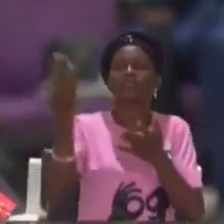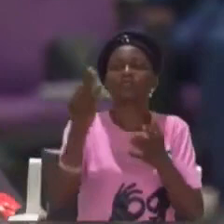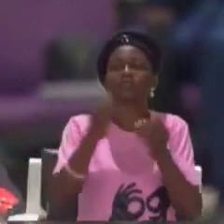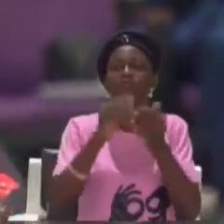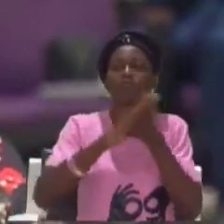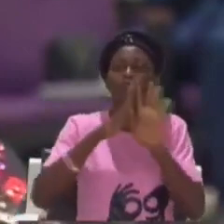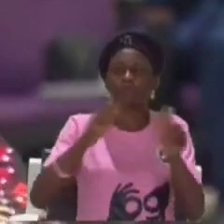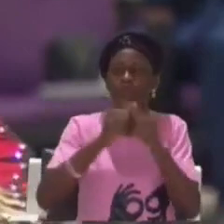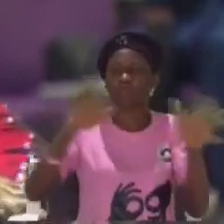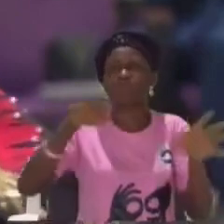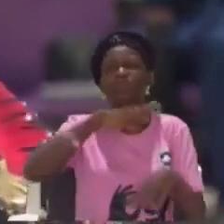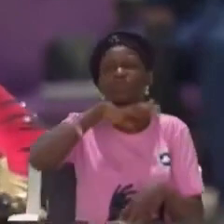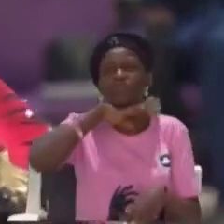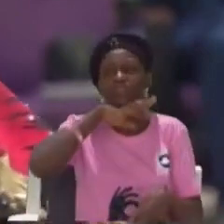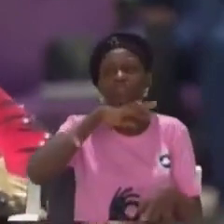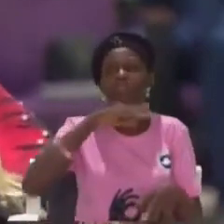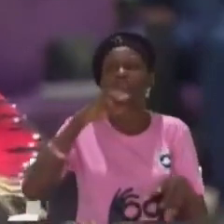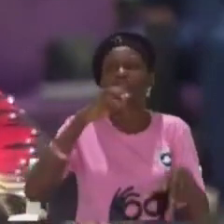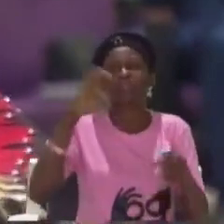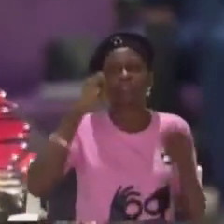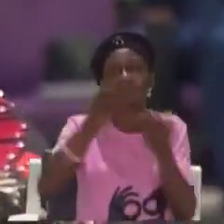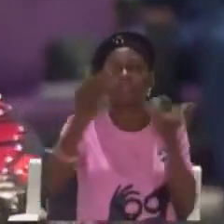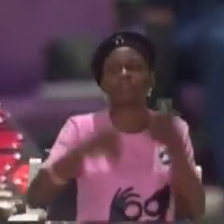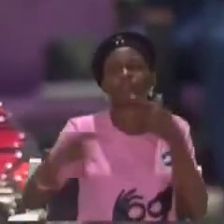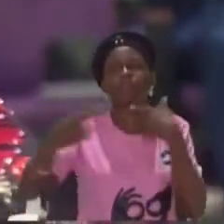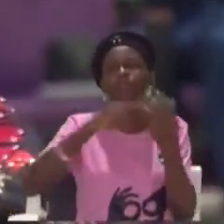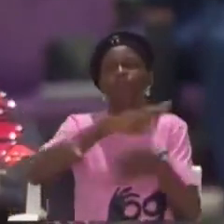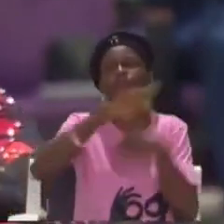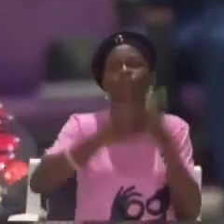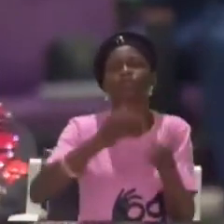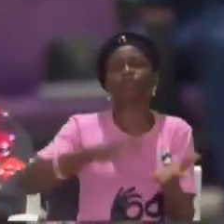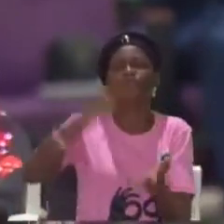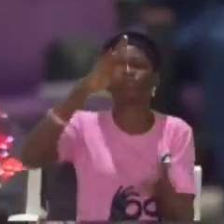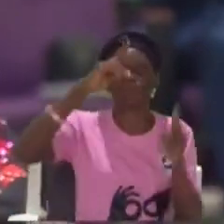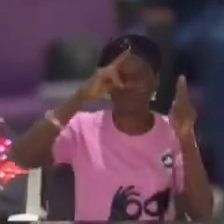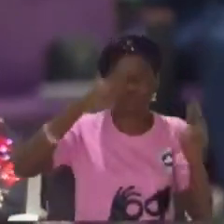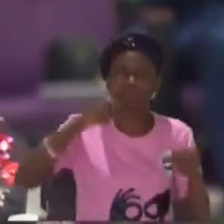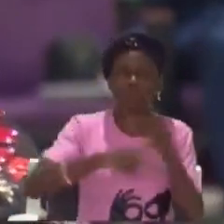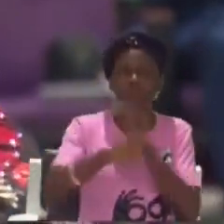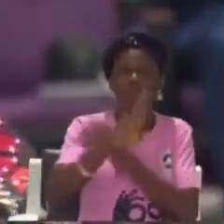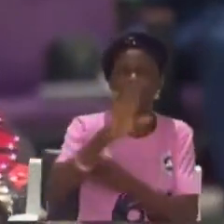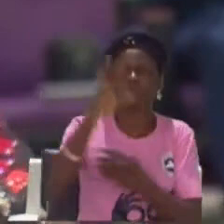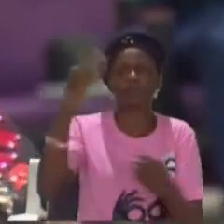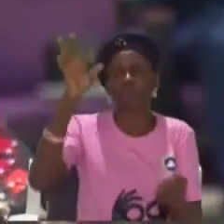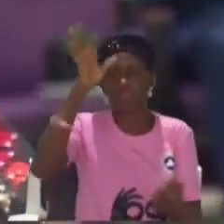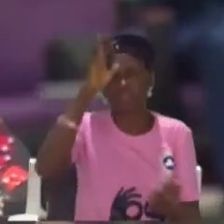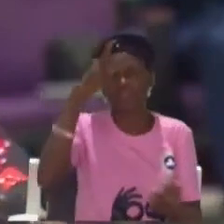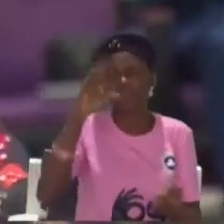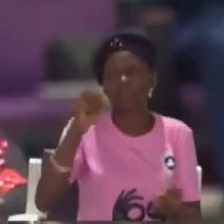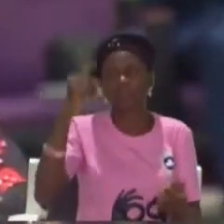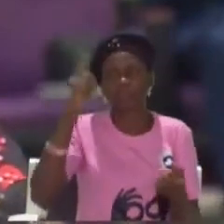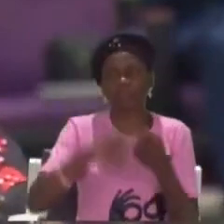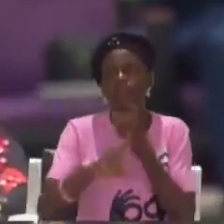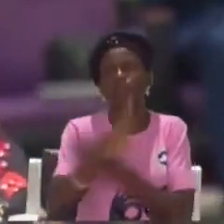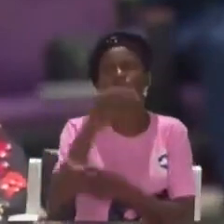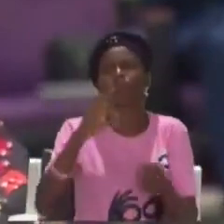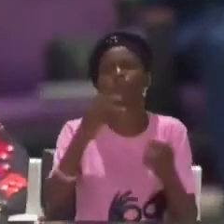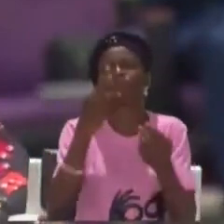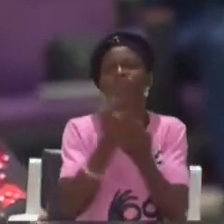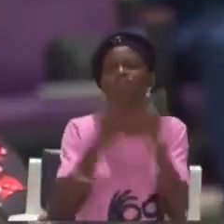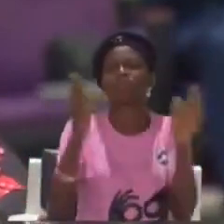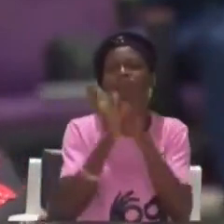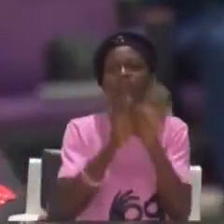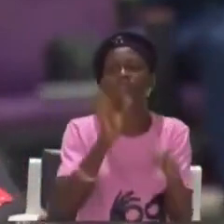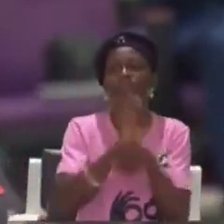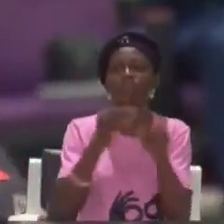without blemish. I'm here to return all glory, all honor to God of Daddy Gio, to God of Redeemed Christian Church of God, who